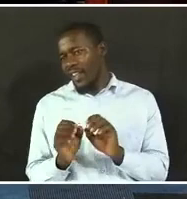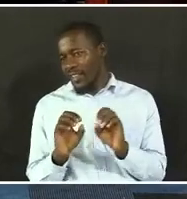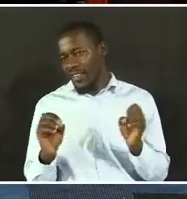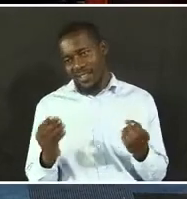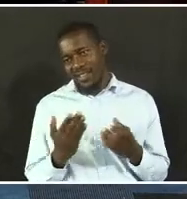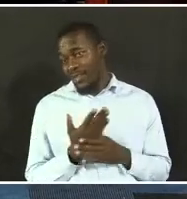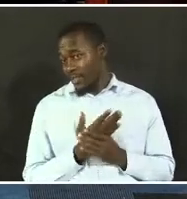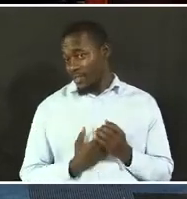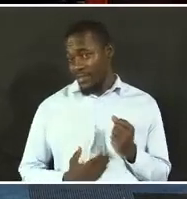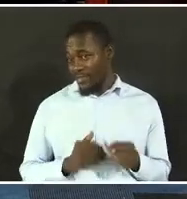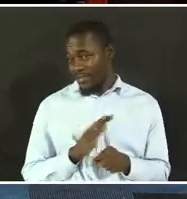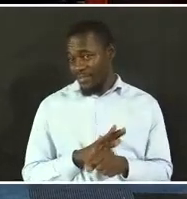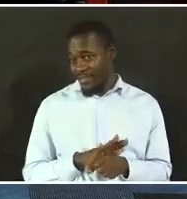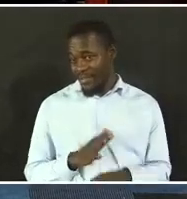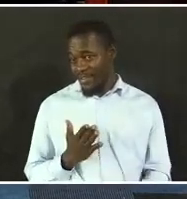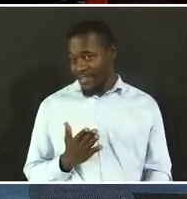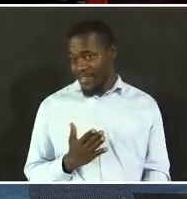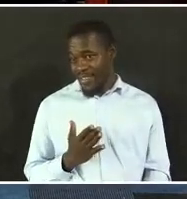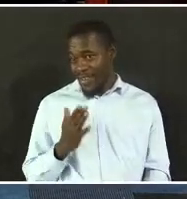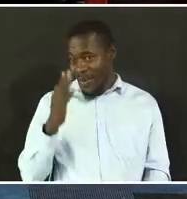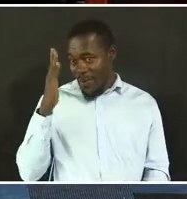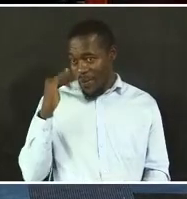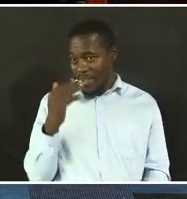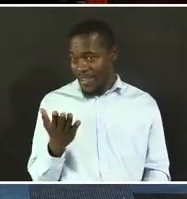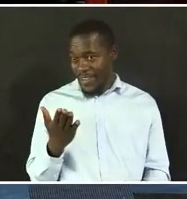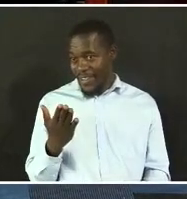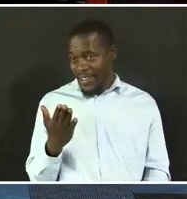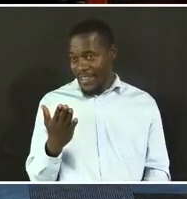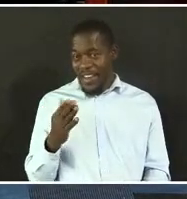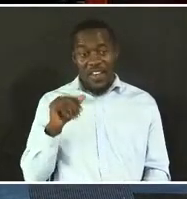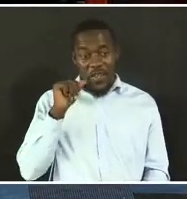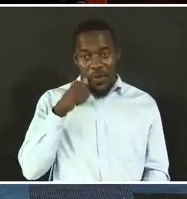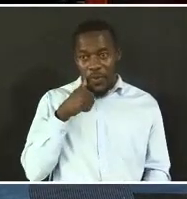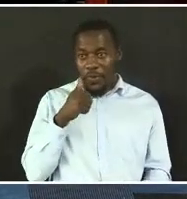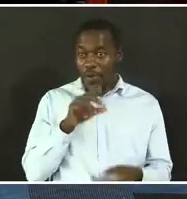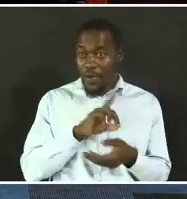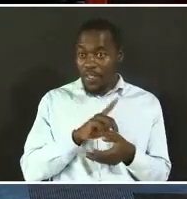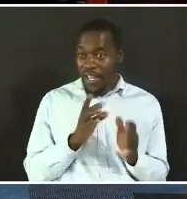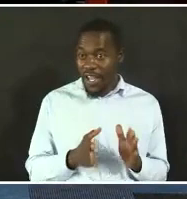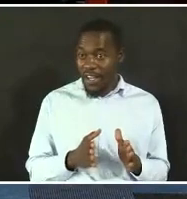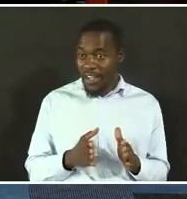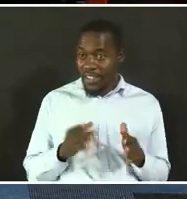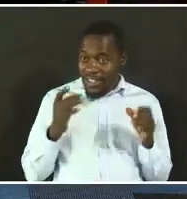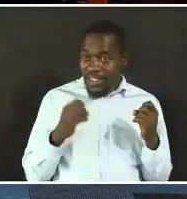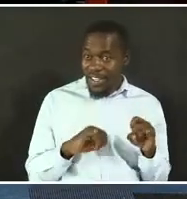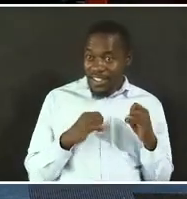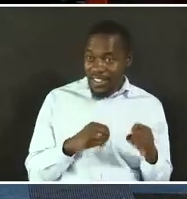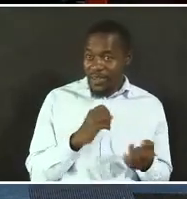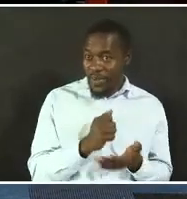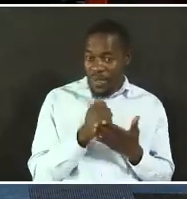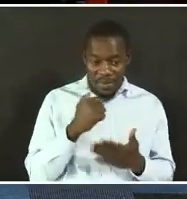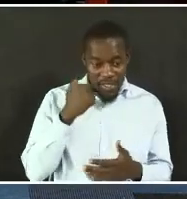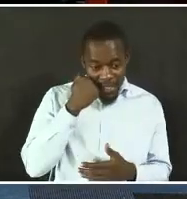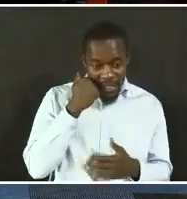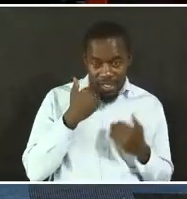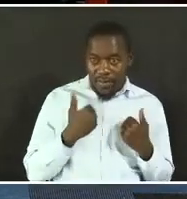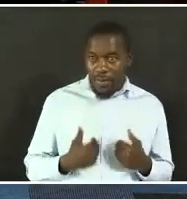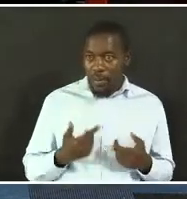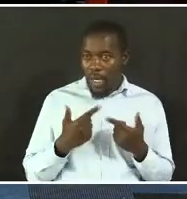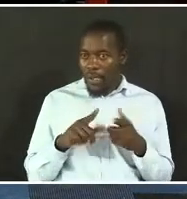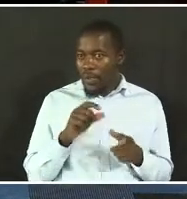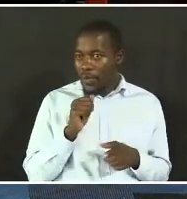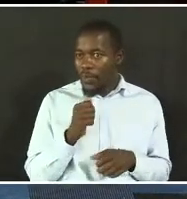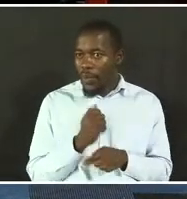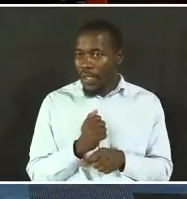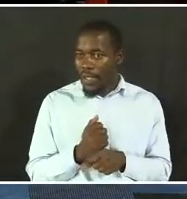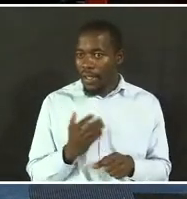find he has been on call for 36 hours. What is wrong if as a team we went and bought for this doctor